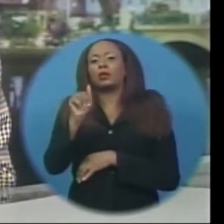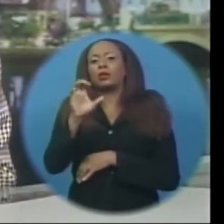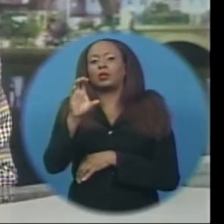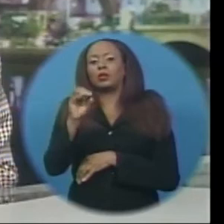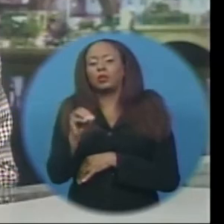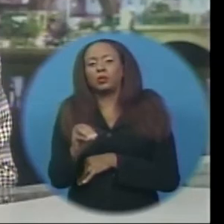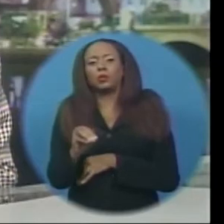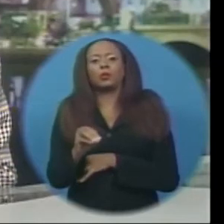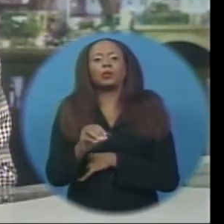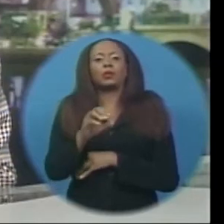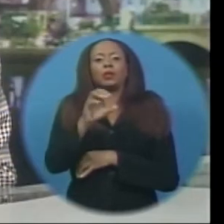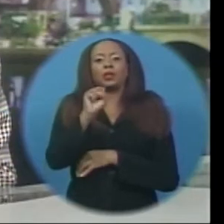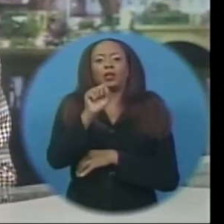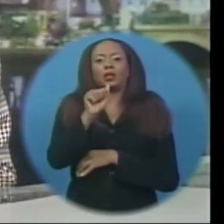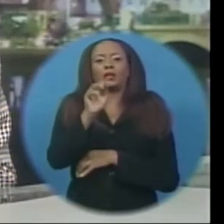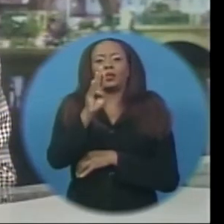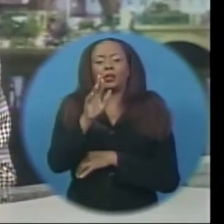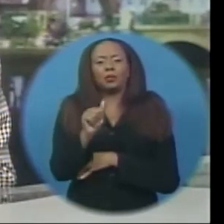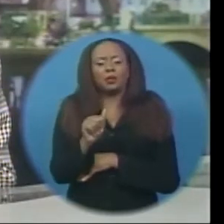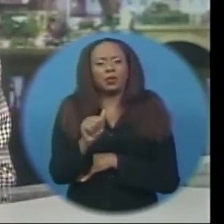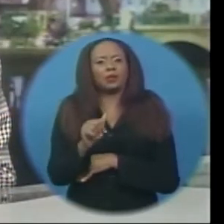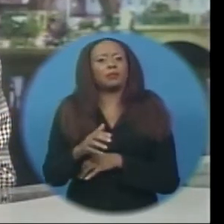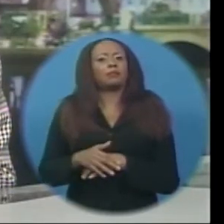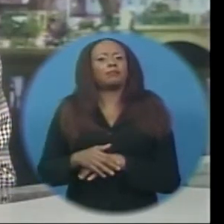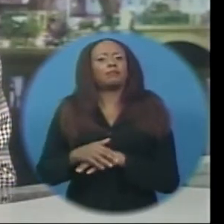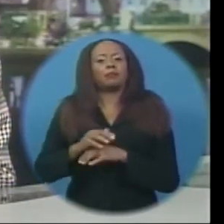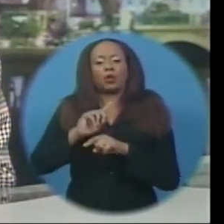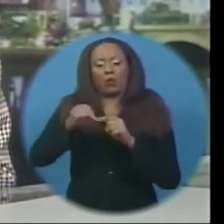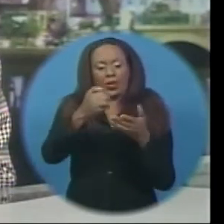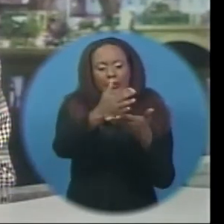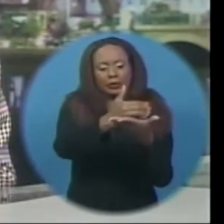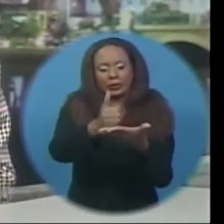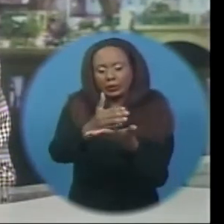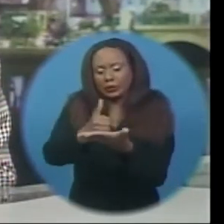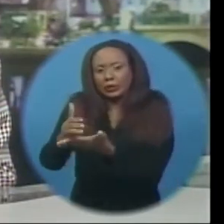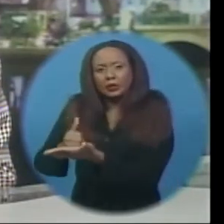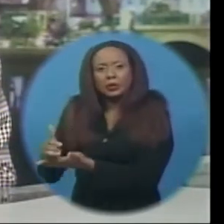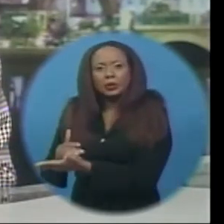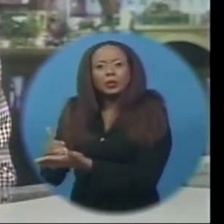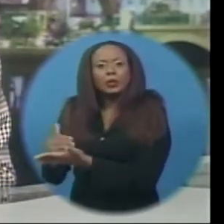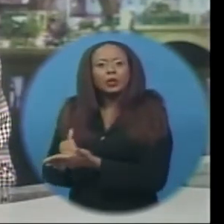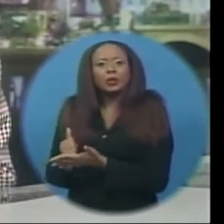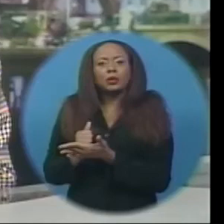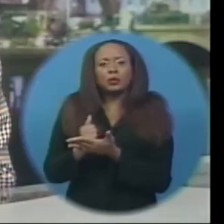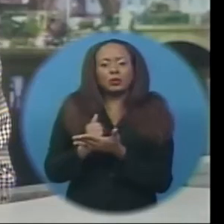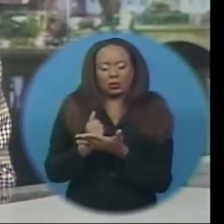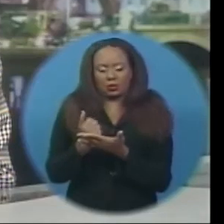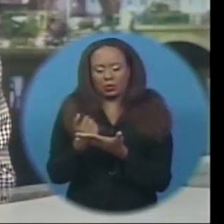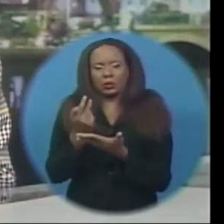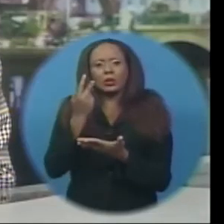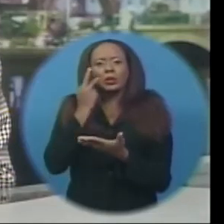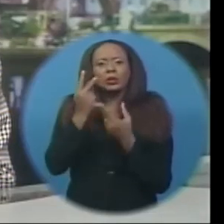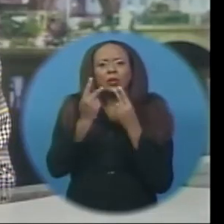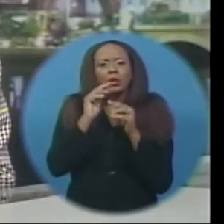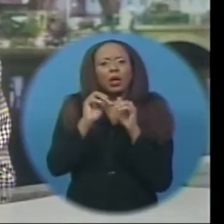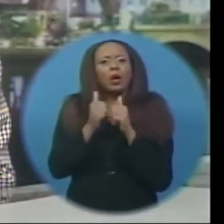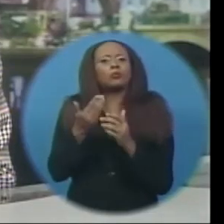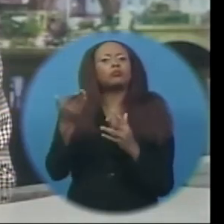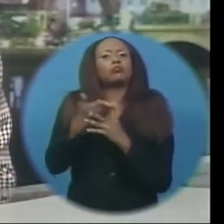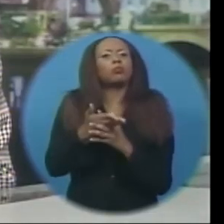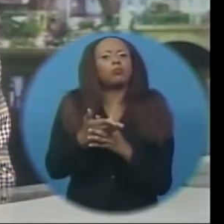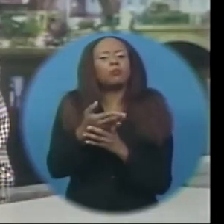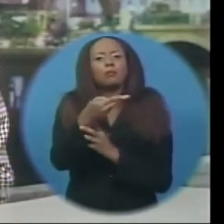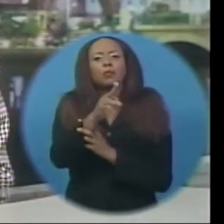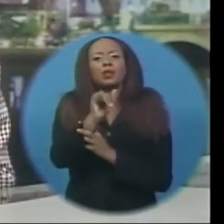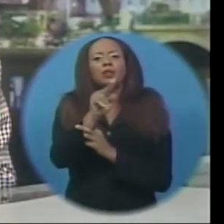Saba. The collected data will be used to compile recommendations on how to prevent the spread of the HIV